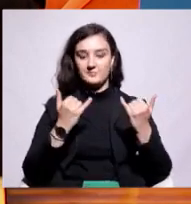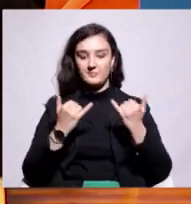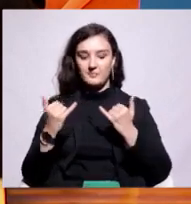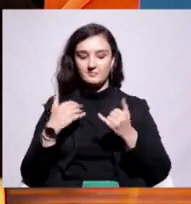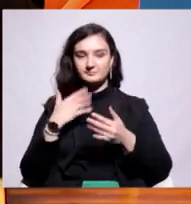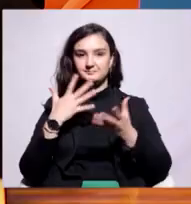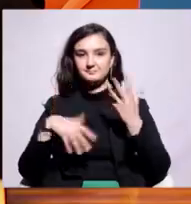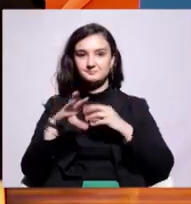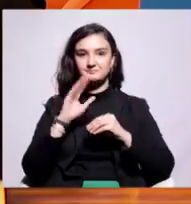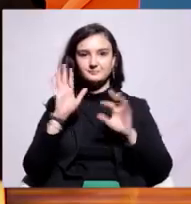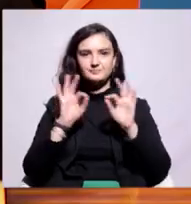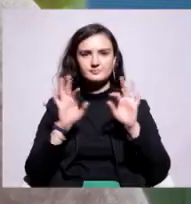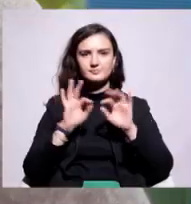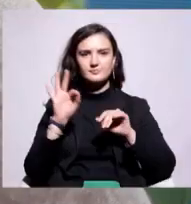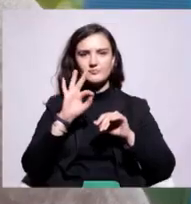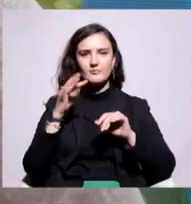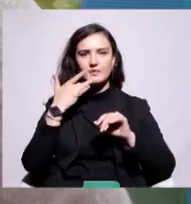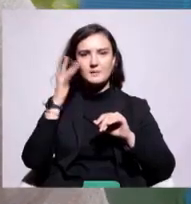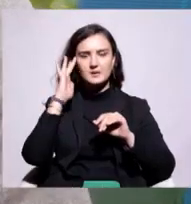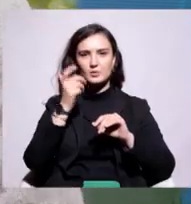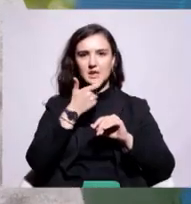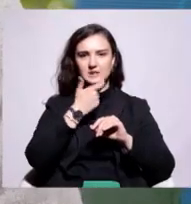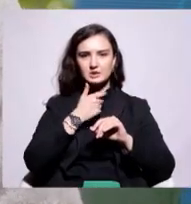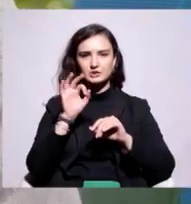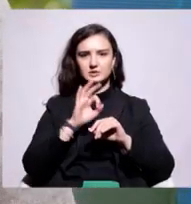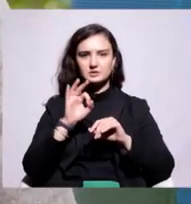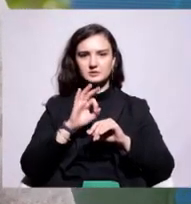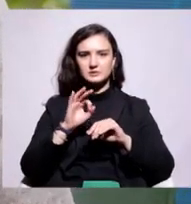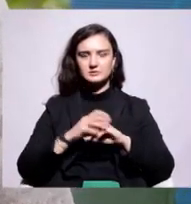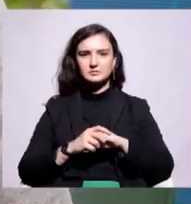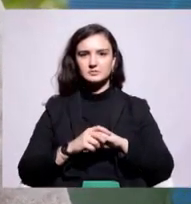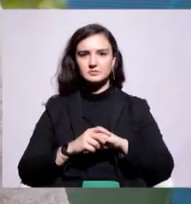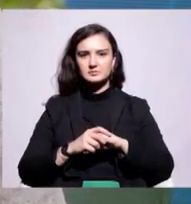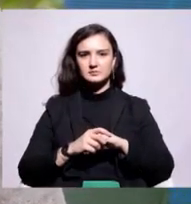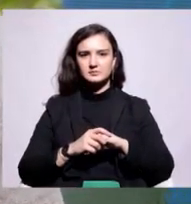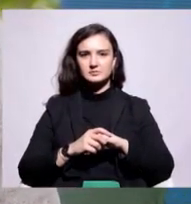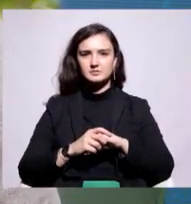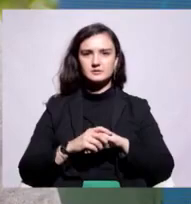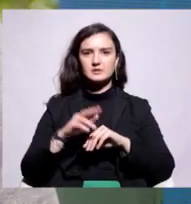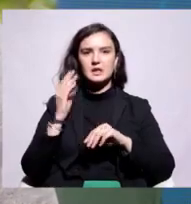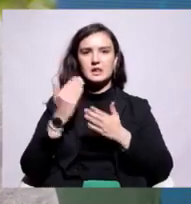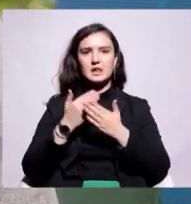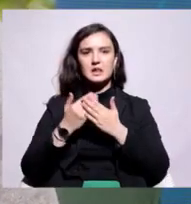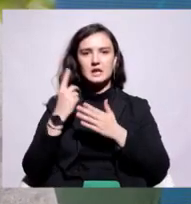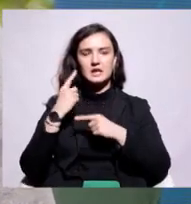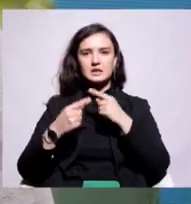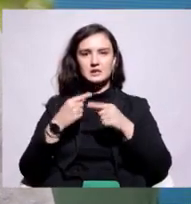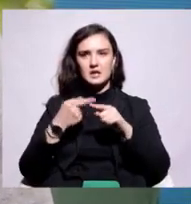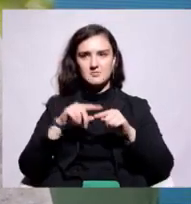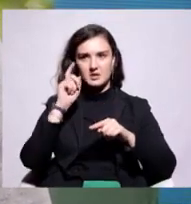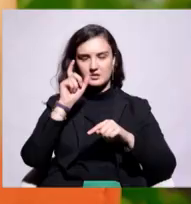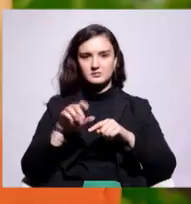Today we are going to talk about an American classic, Rip Van Winkle, The Legend of This